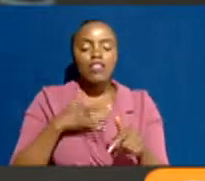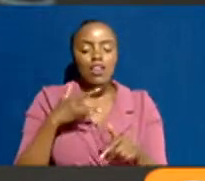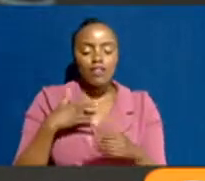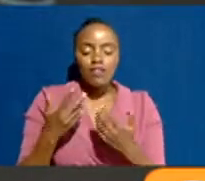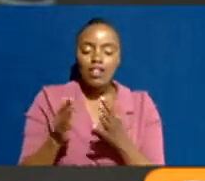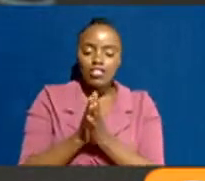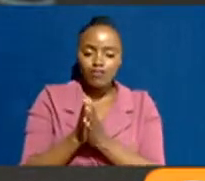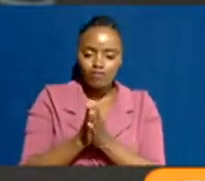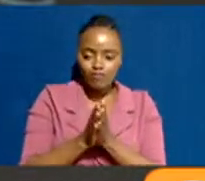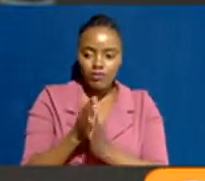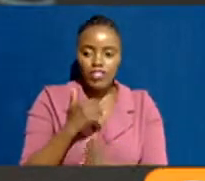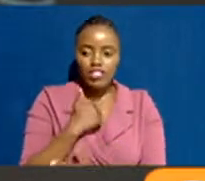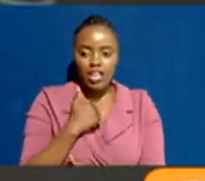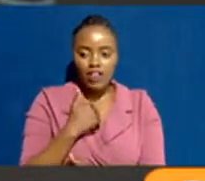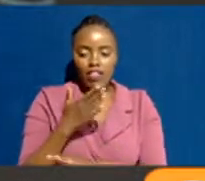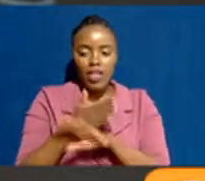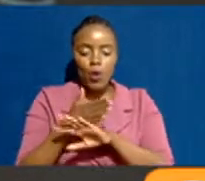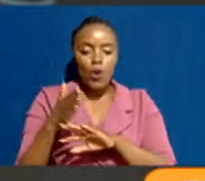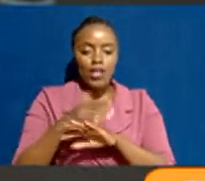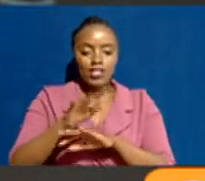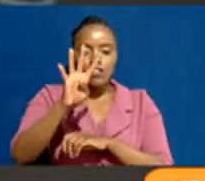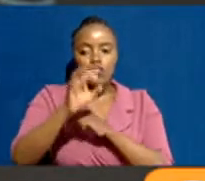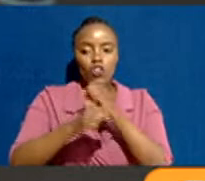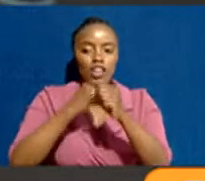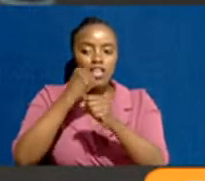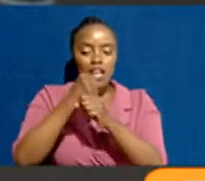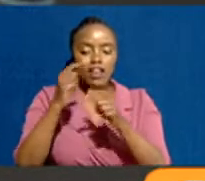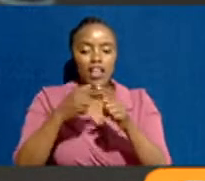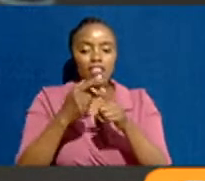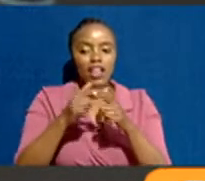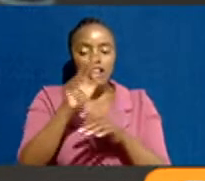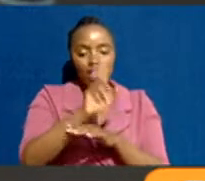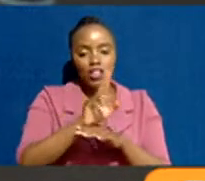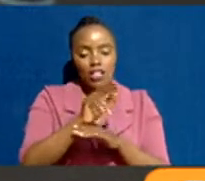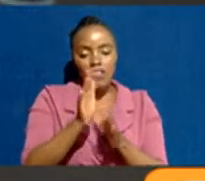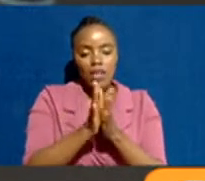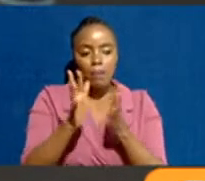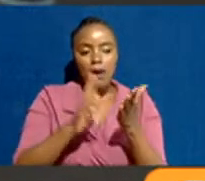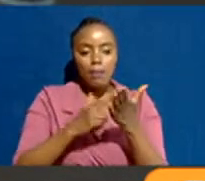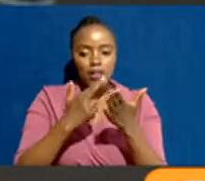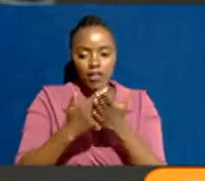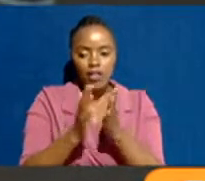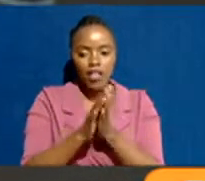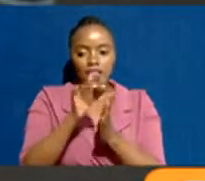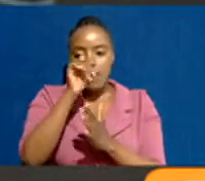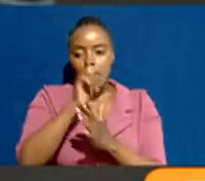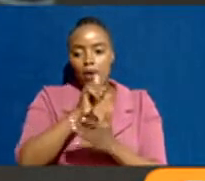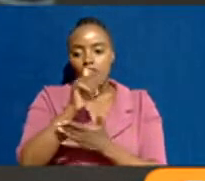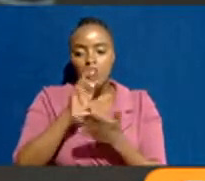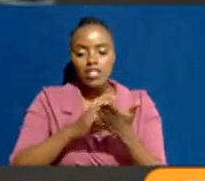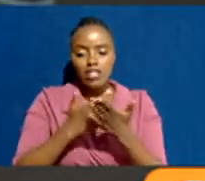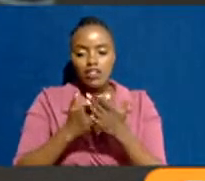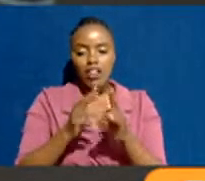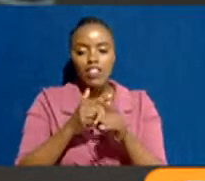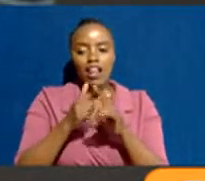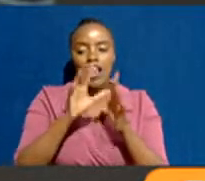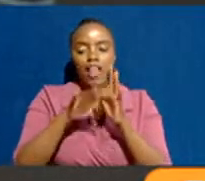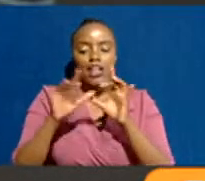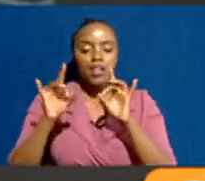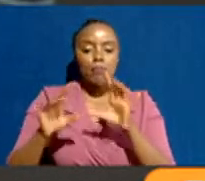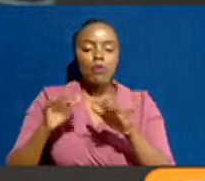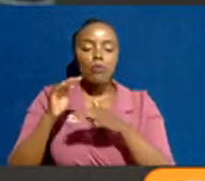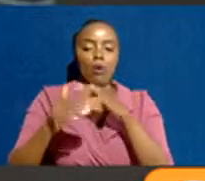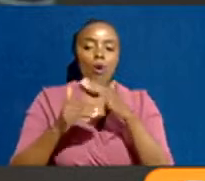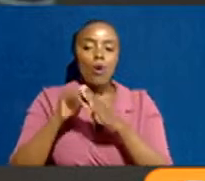in. And so they waste all the years, they spend public resources and private resources, and later on they abandon all